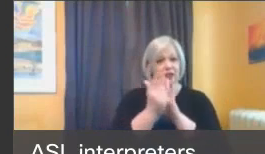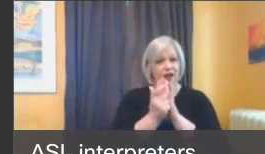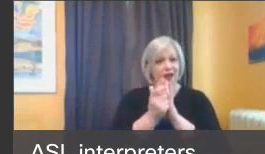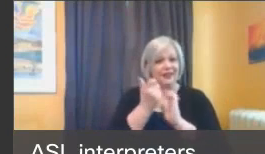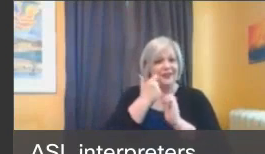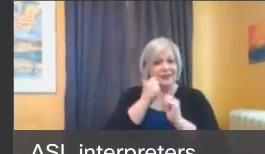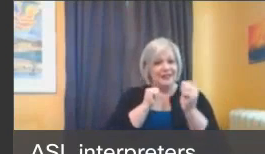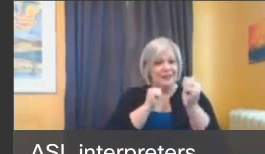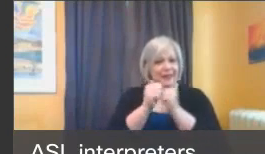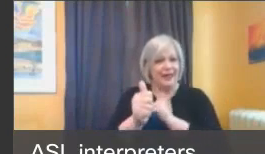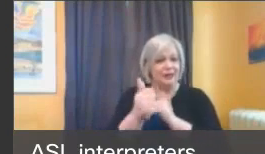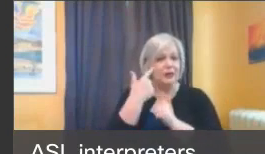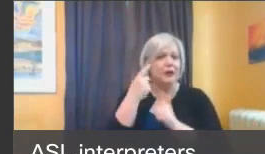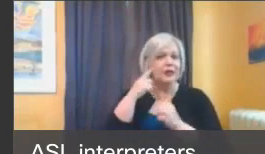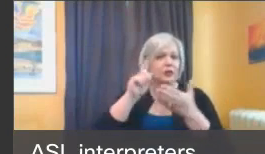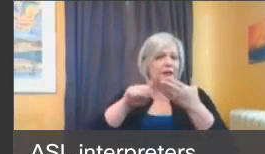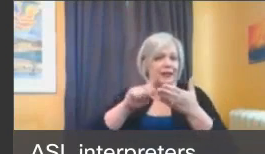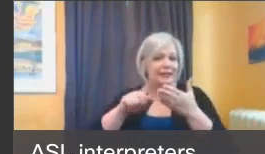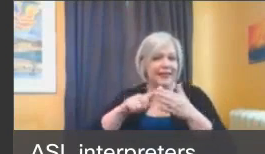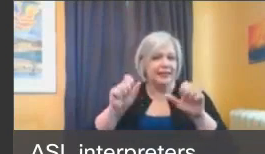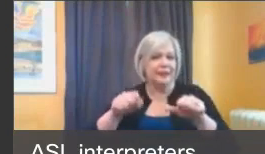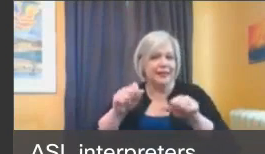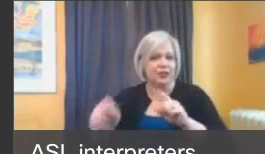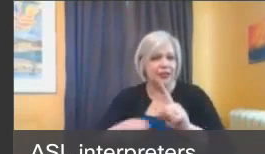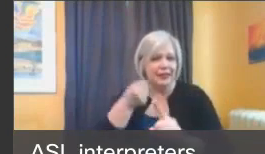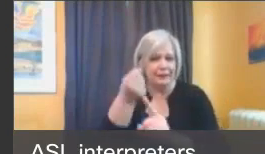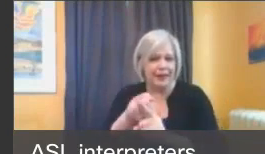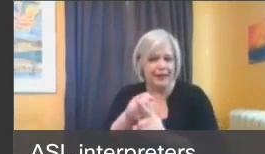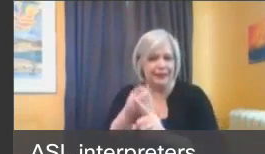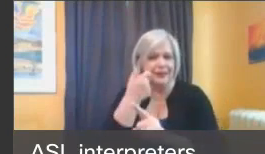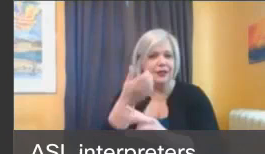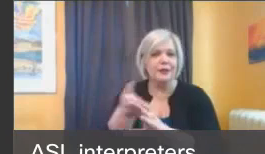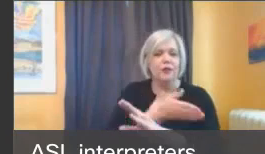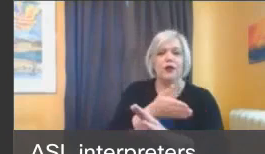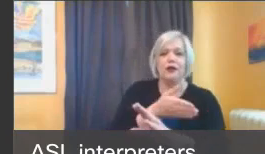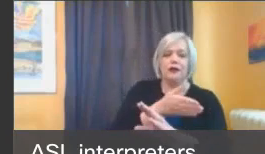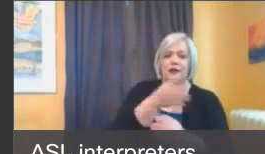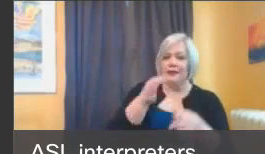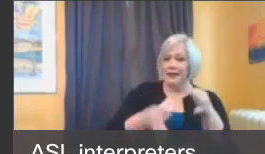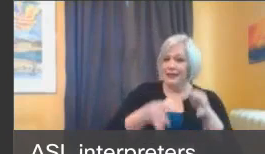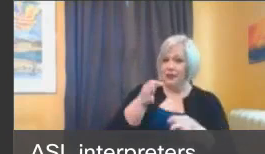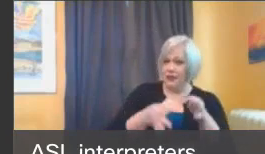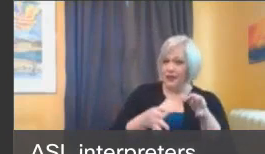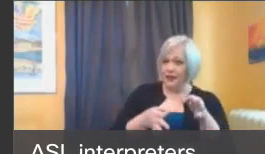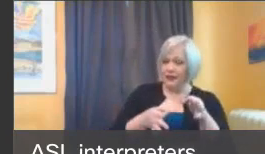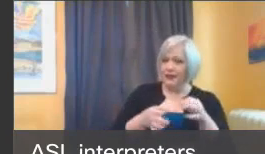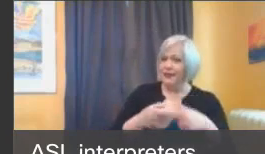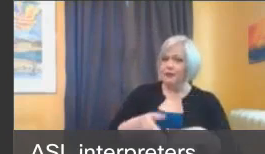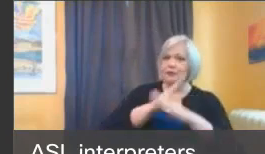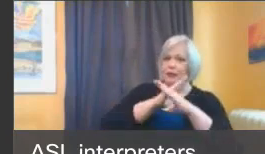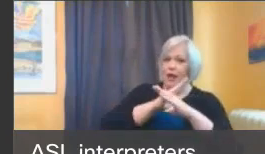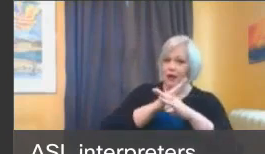its potential impact. Just before our prior hearing, it was blocked by the